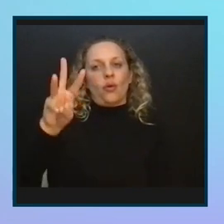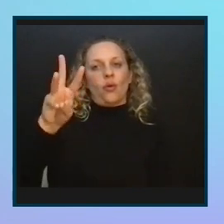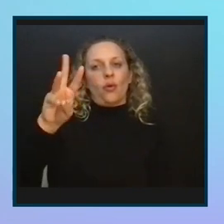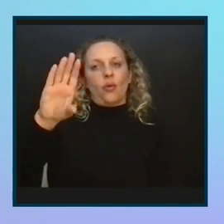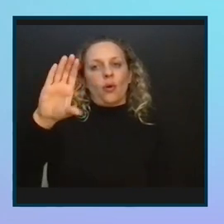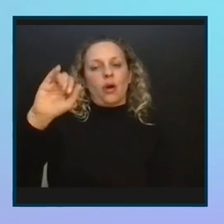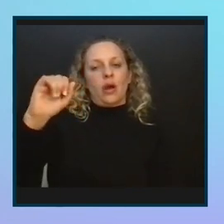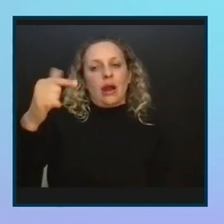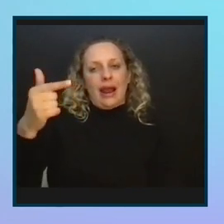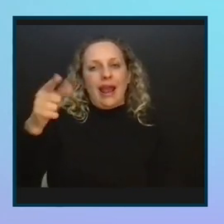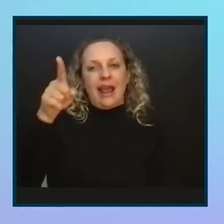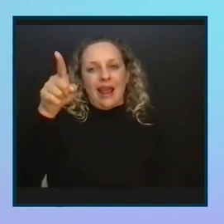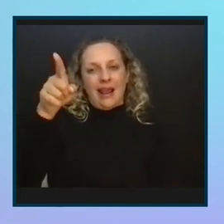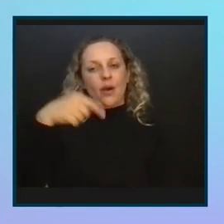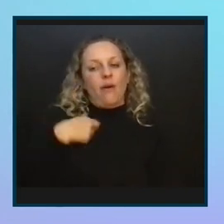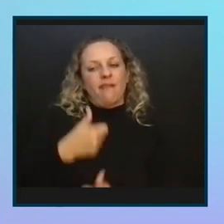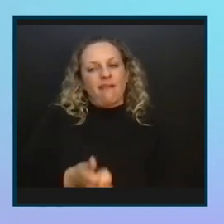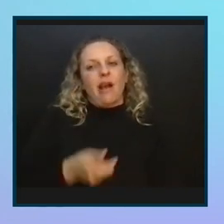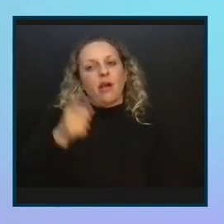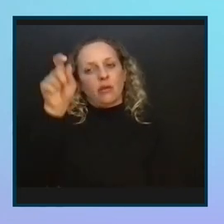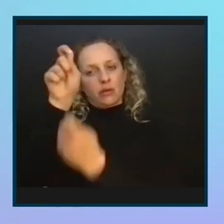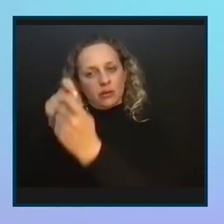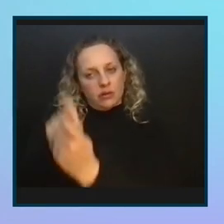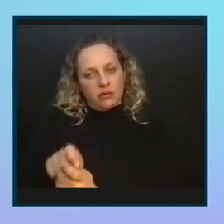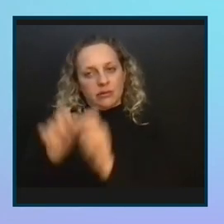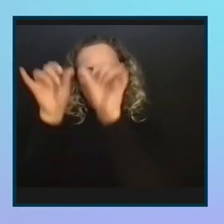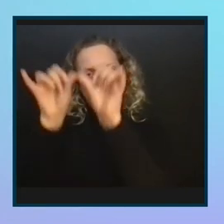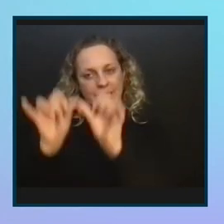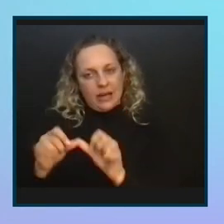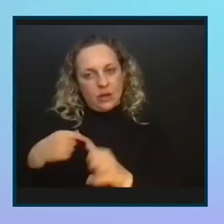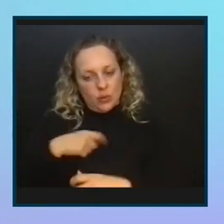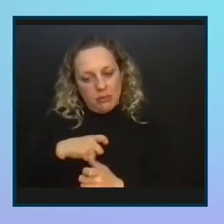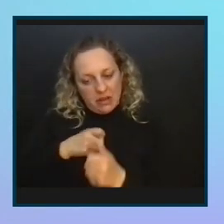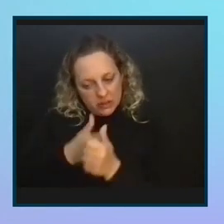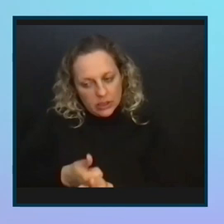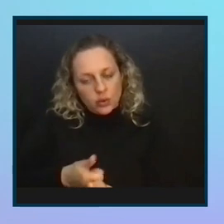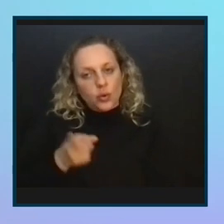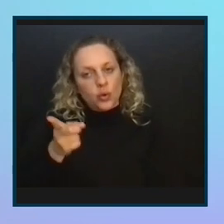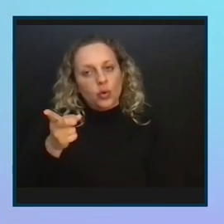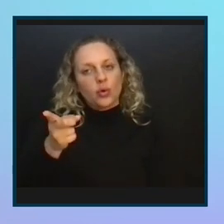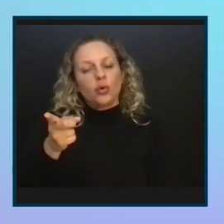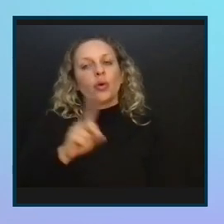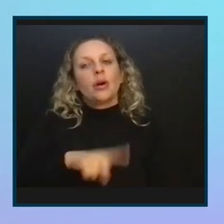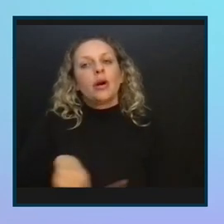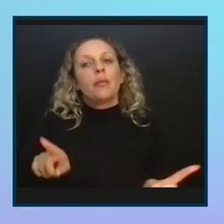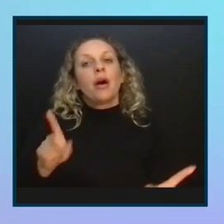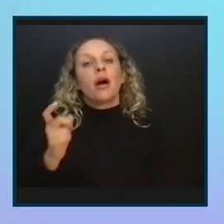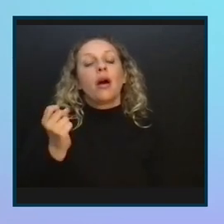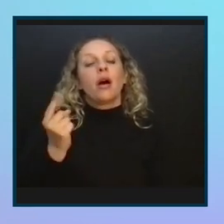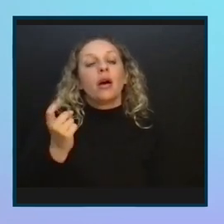the set standards that the organization must adhere to. But